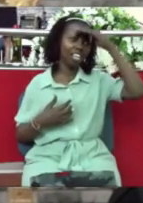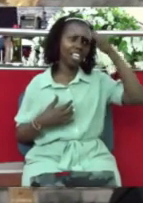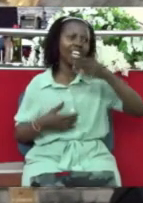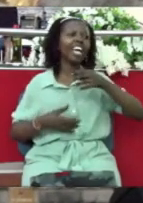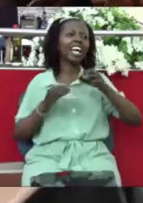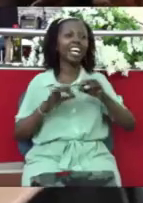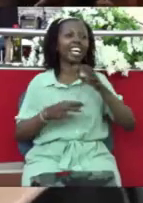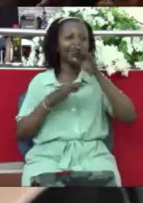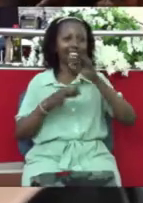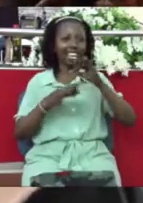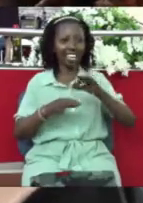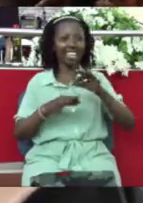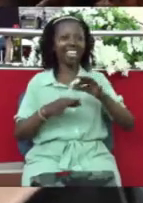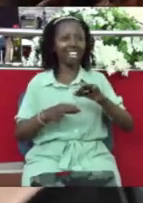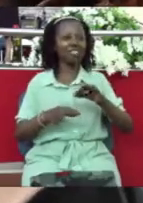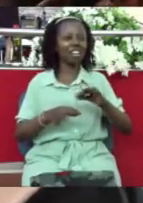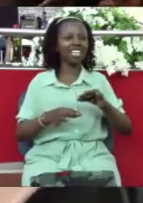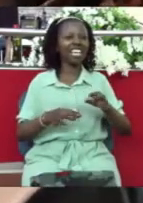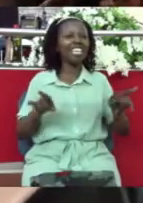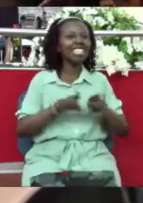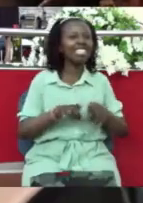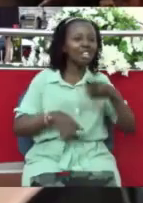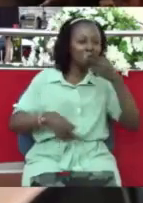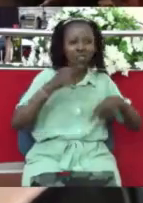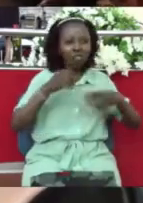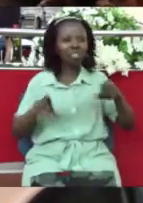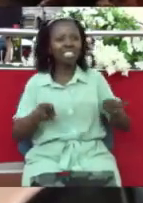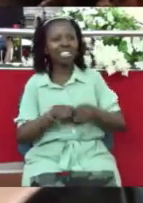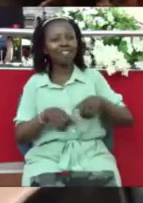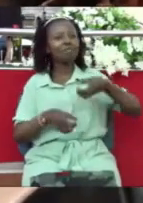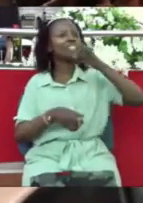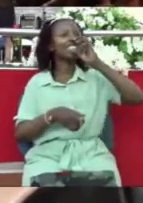Ni kinywaji na ni chakula. It's food and it's also